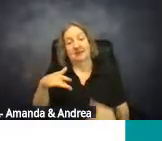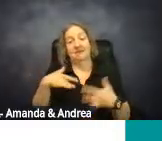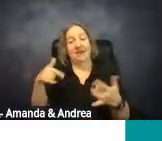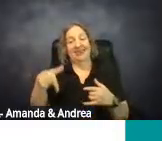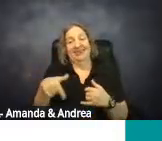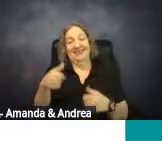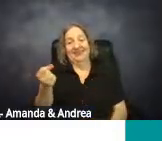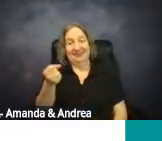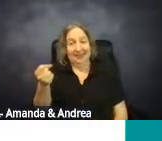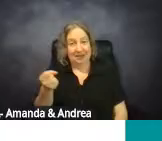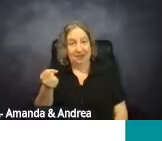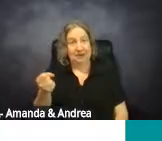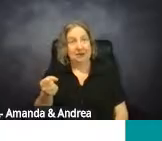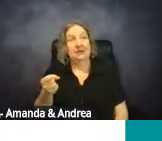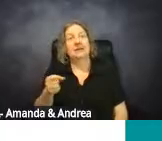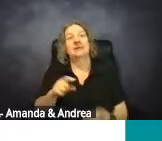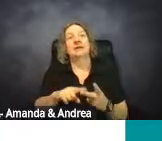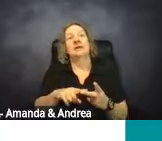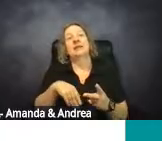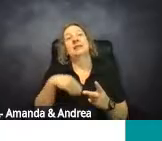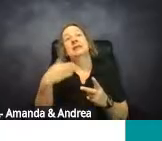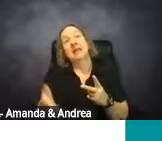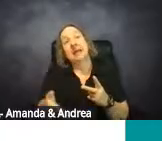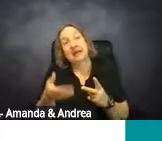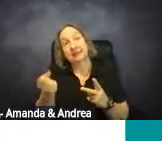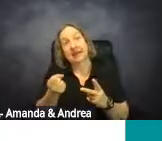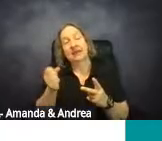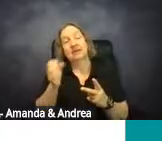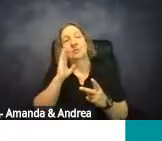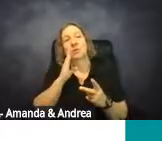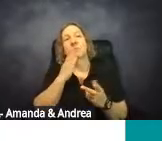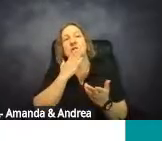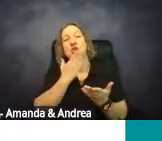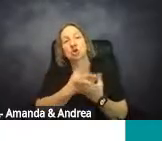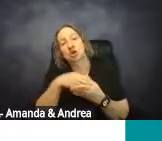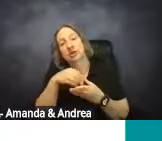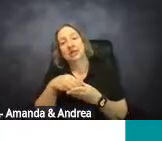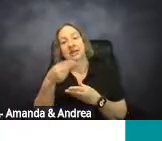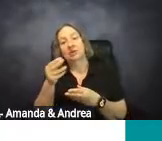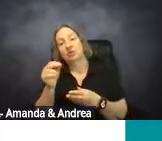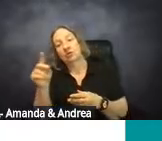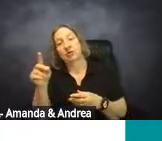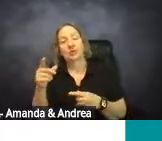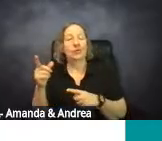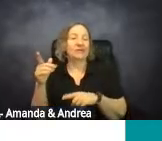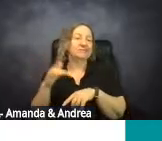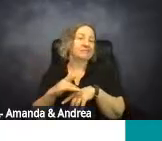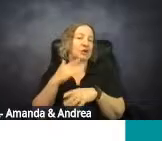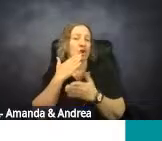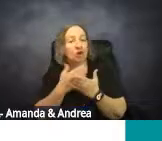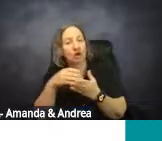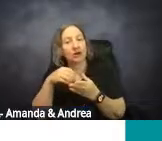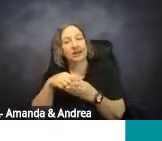Saturday. The following Saturday, we're going to be at Good in the Hood. We've been at Good in the Hood for,